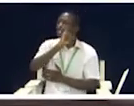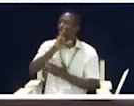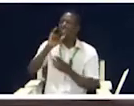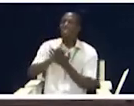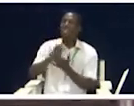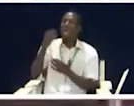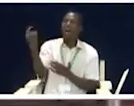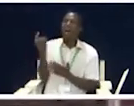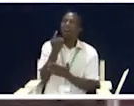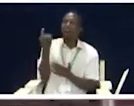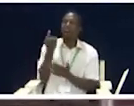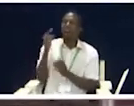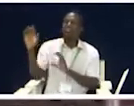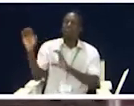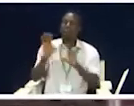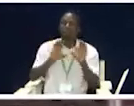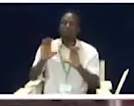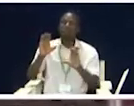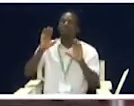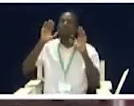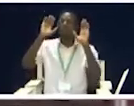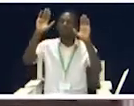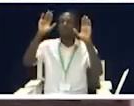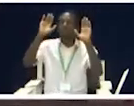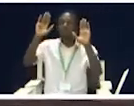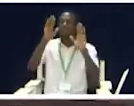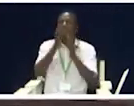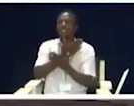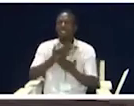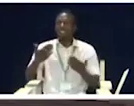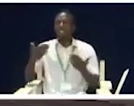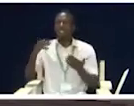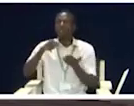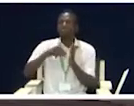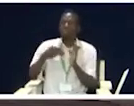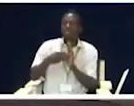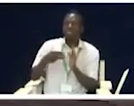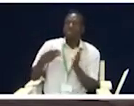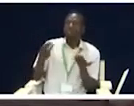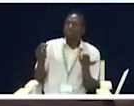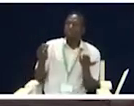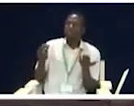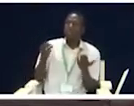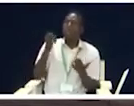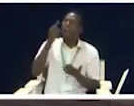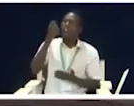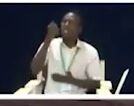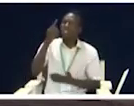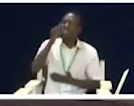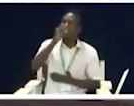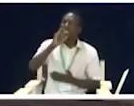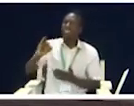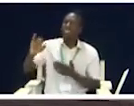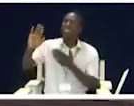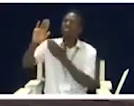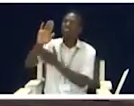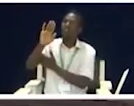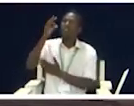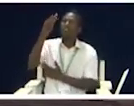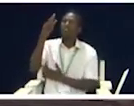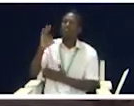So we can interpret the topic of today to mean that understanding the God of wonders